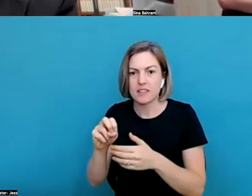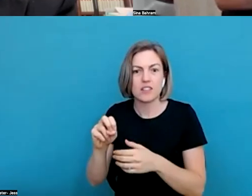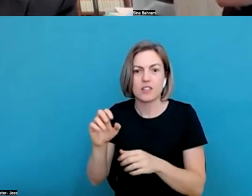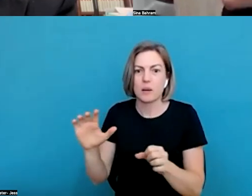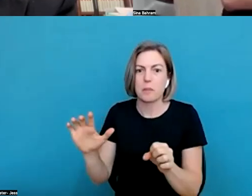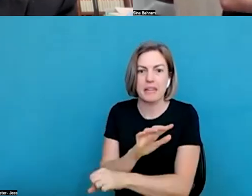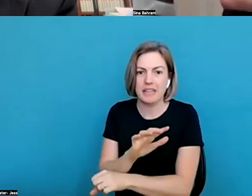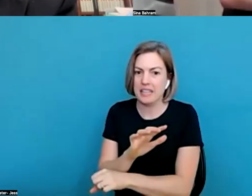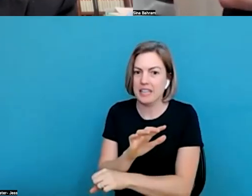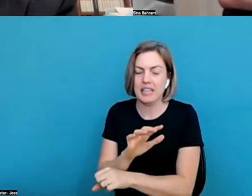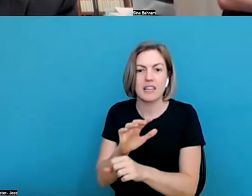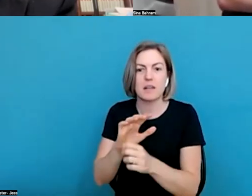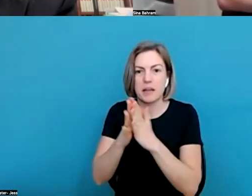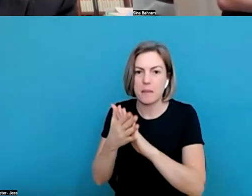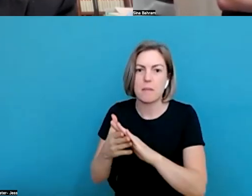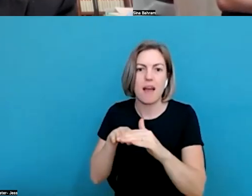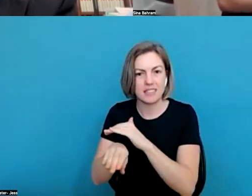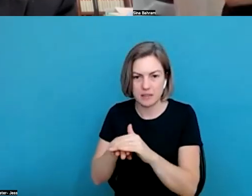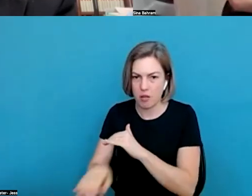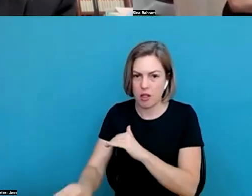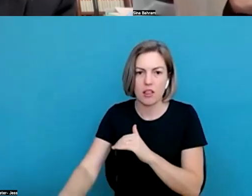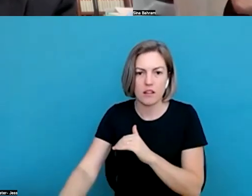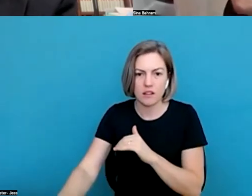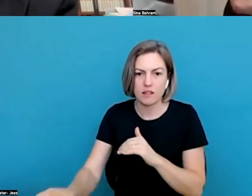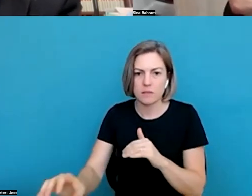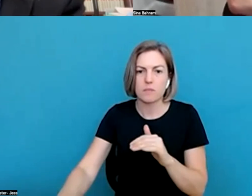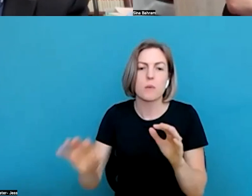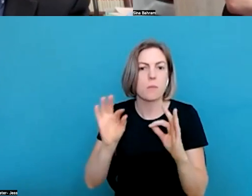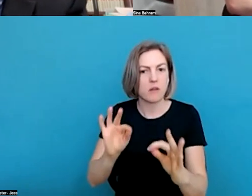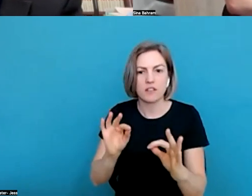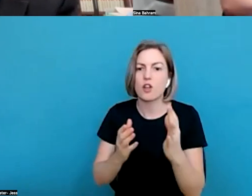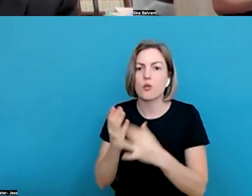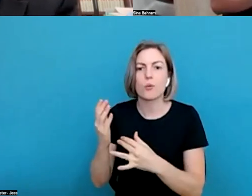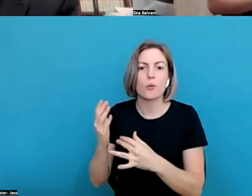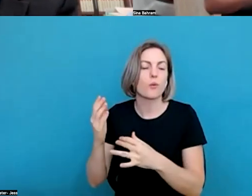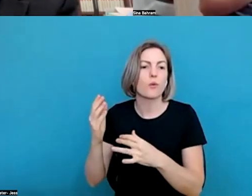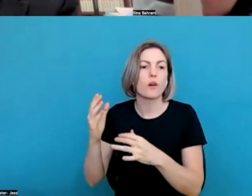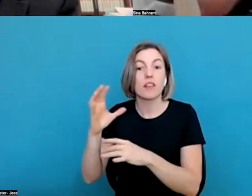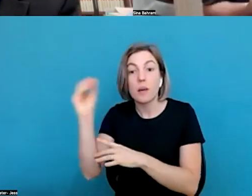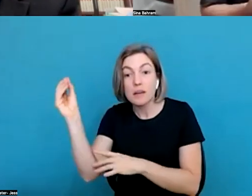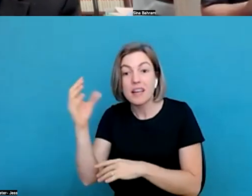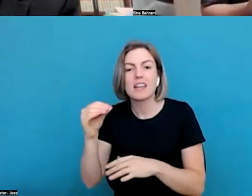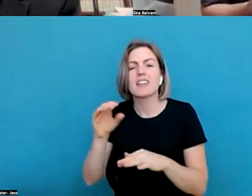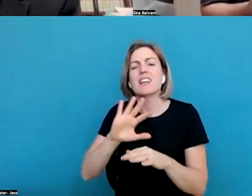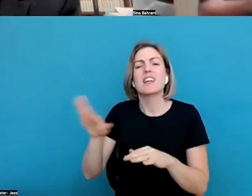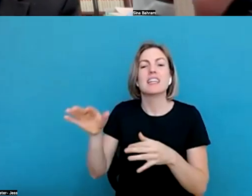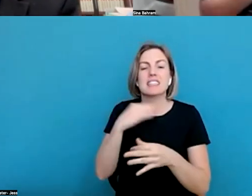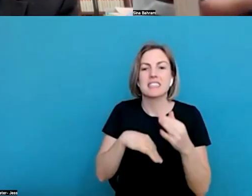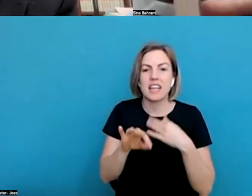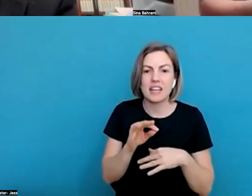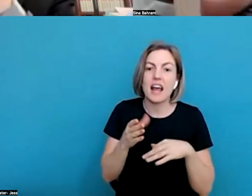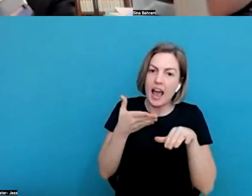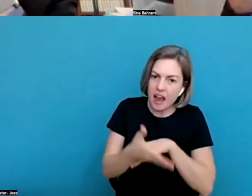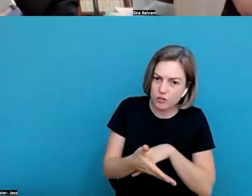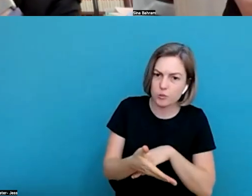completely made accessible and perfectly so by the manufacturer, and instead post facto can